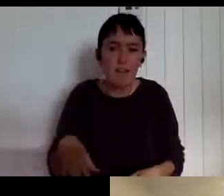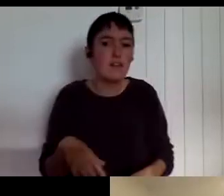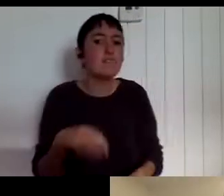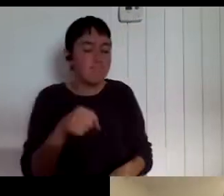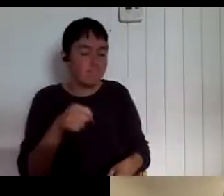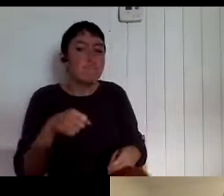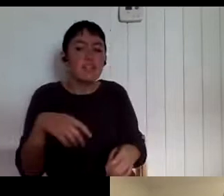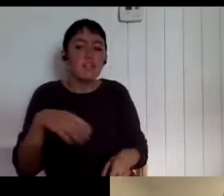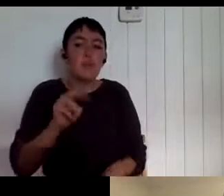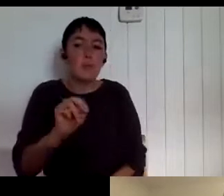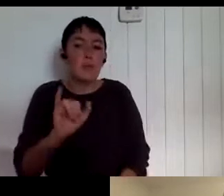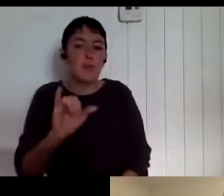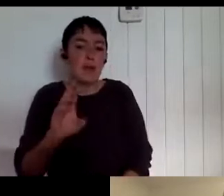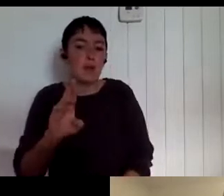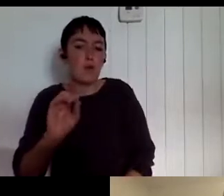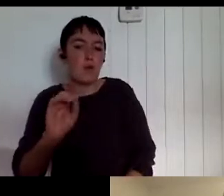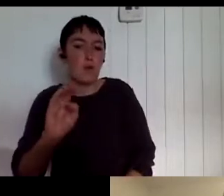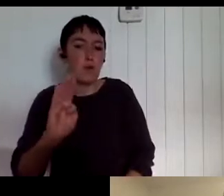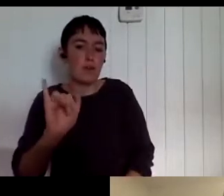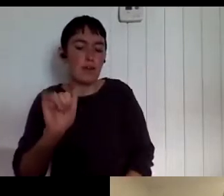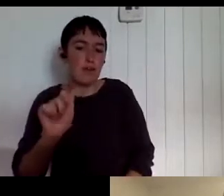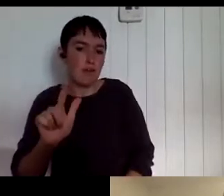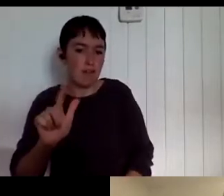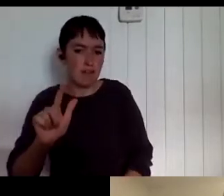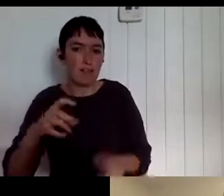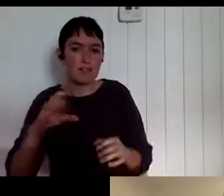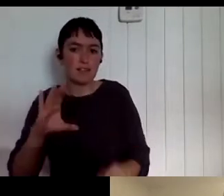They've started doing even more with them. So in Hawaii, they grow